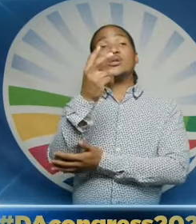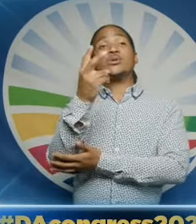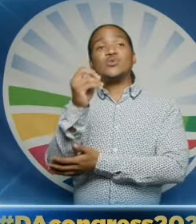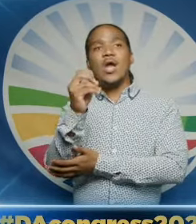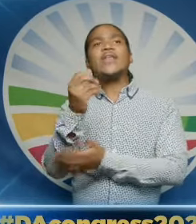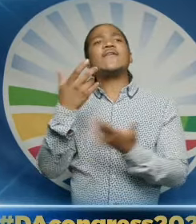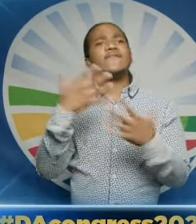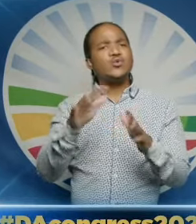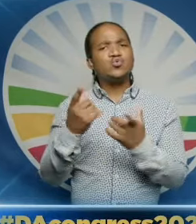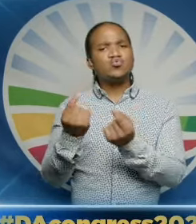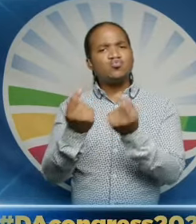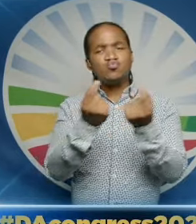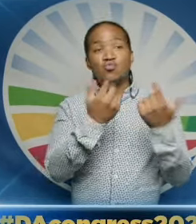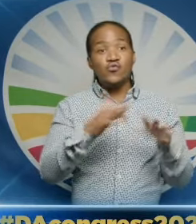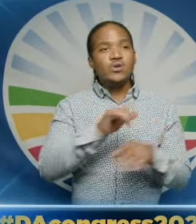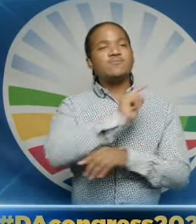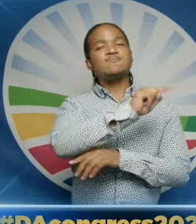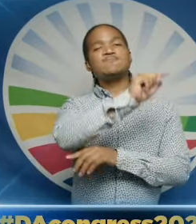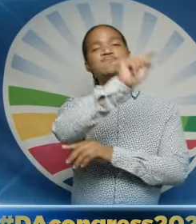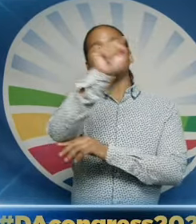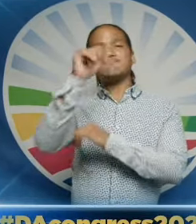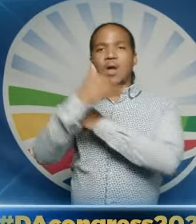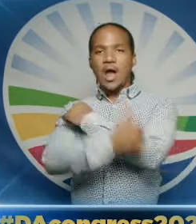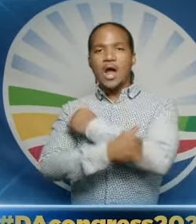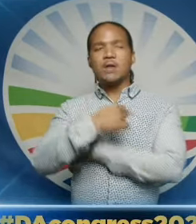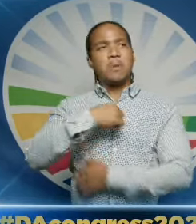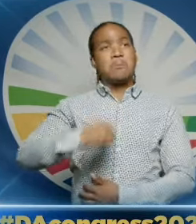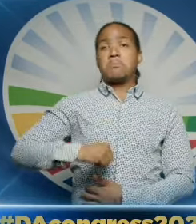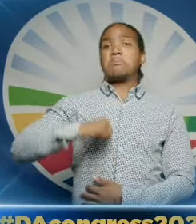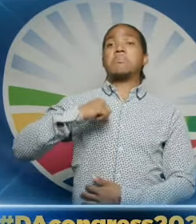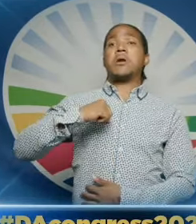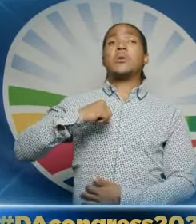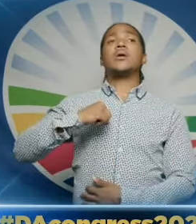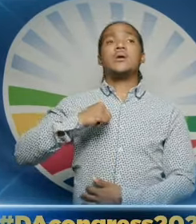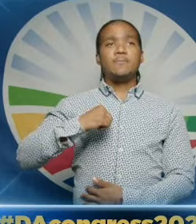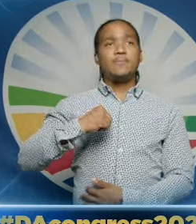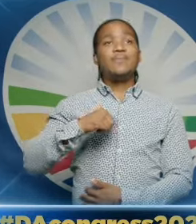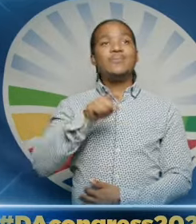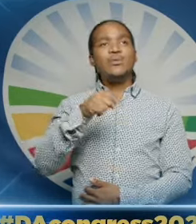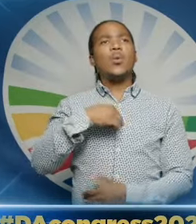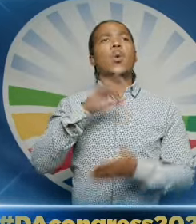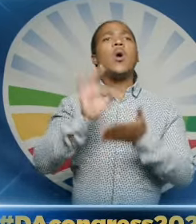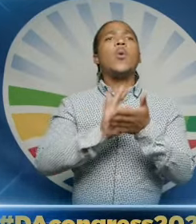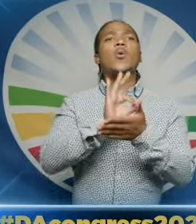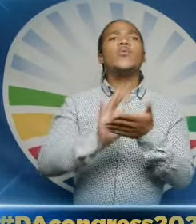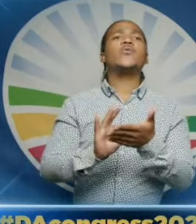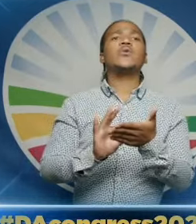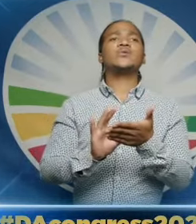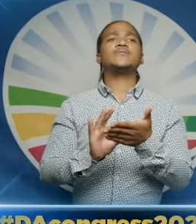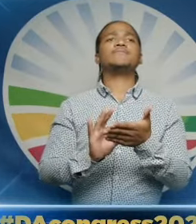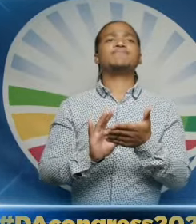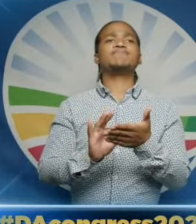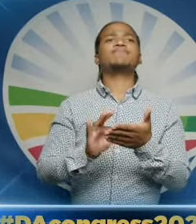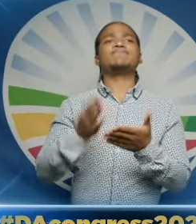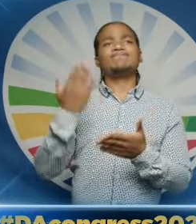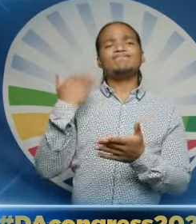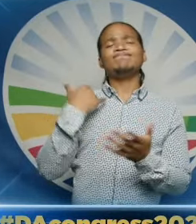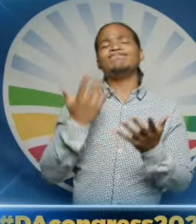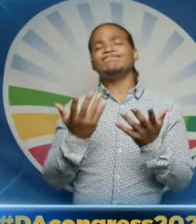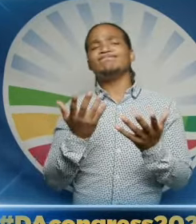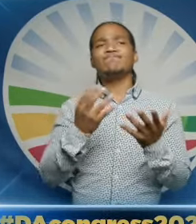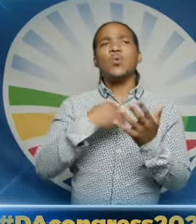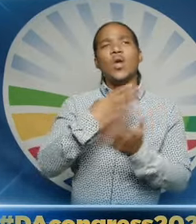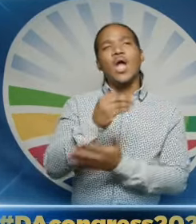this right around the country, and I'm very proud that not a single delegate that wished to vote was denied that opportunity. We